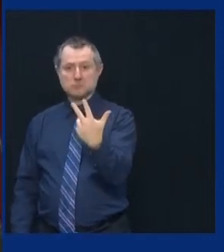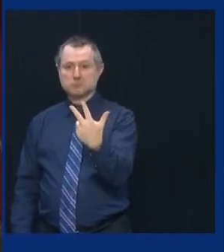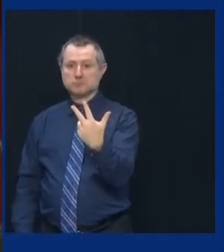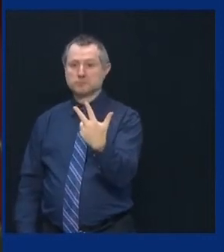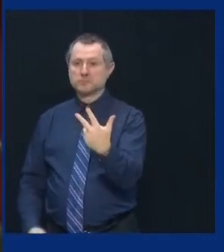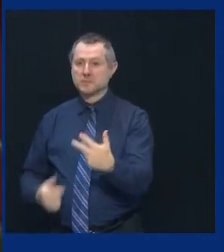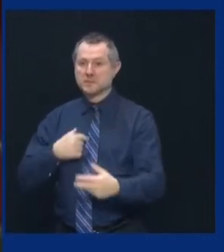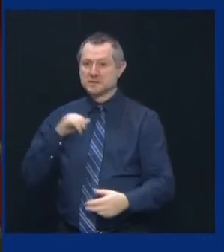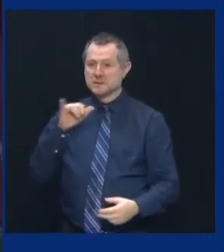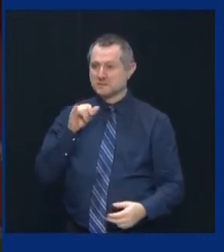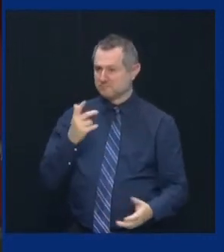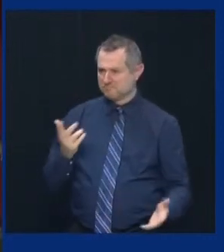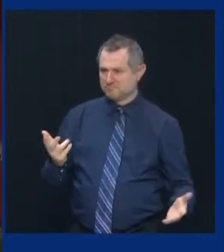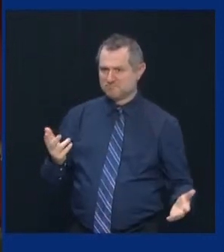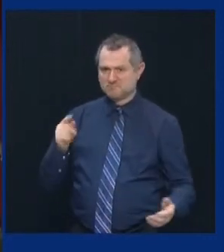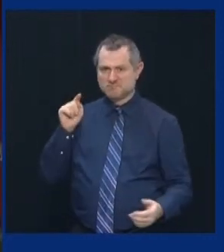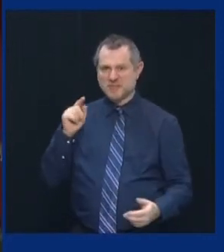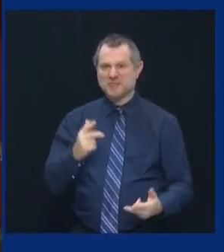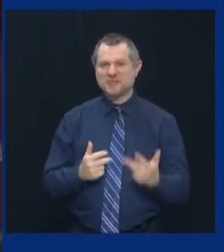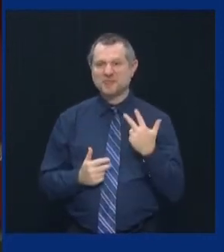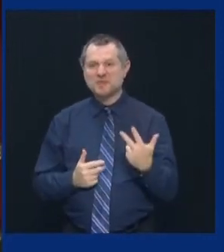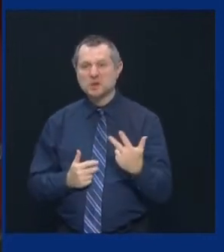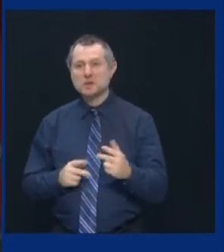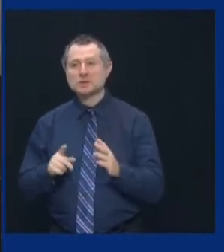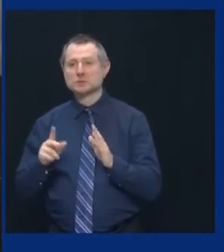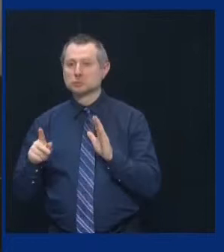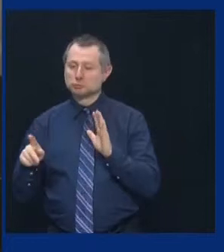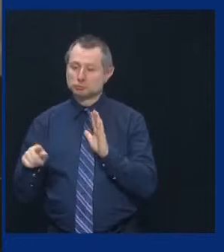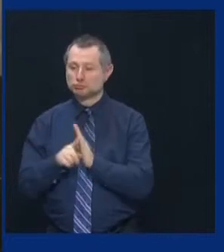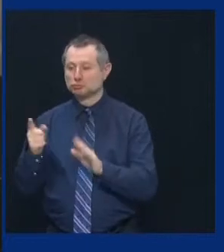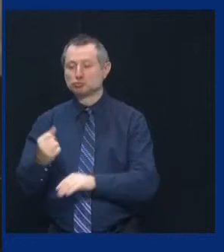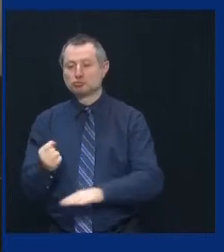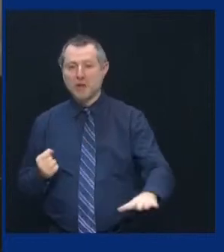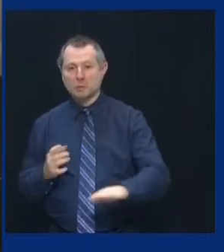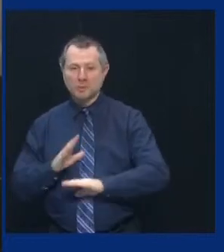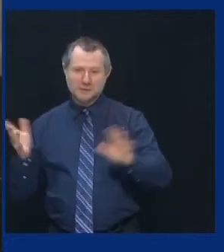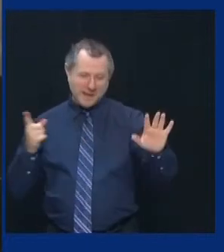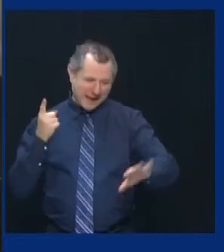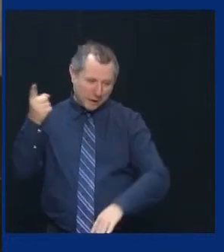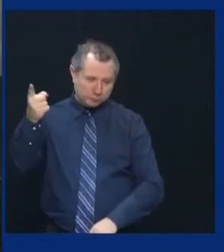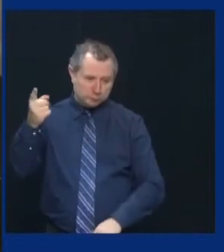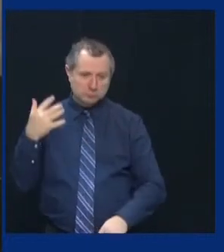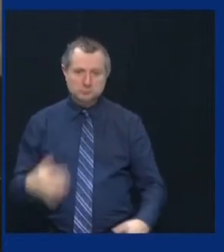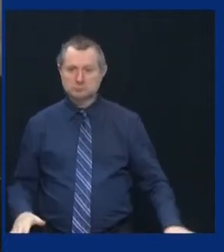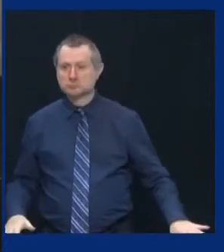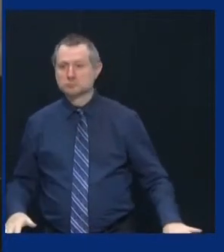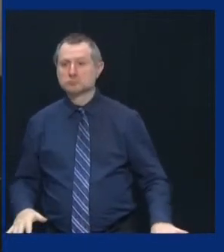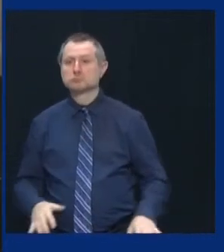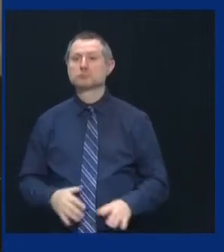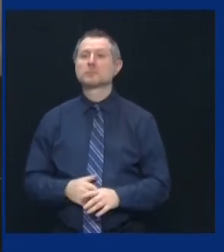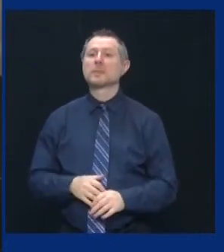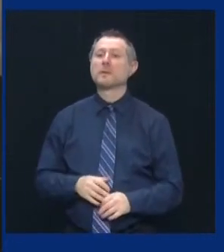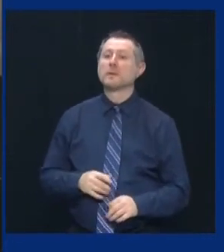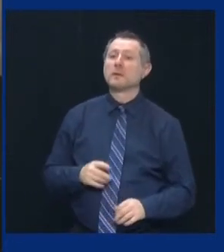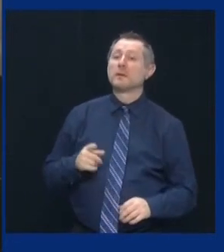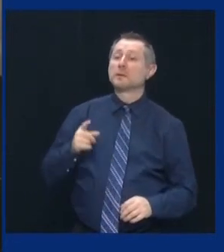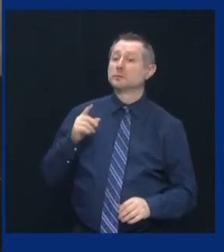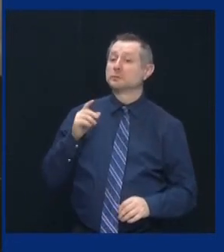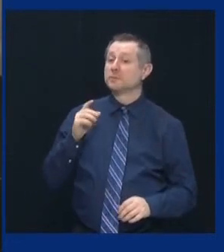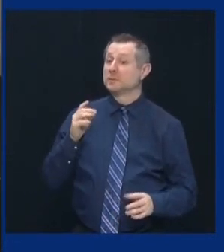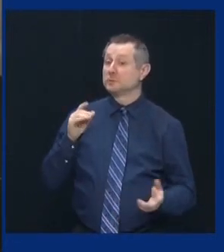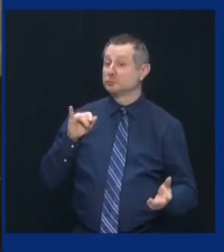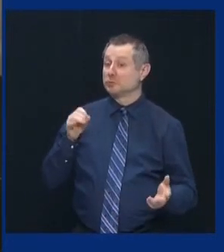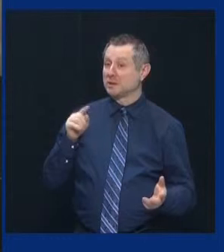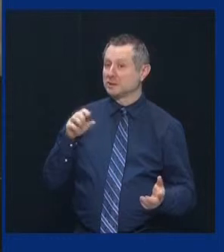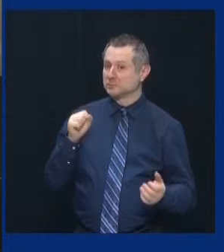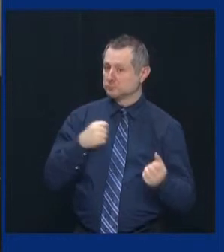fan, and 3 strikes and they're out. And that's what happened. And Jets fan. And Jets fan, of course. And a And Bills fan. Bison's